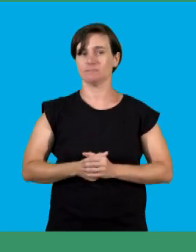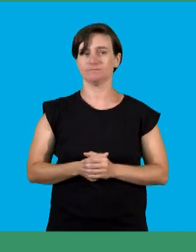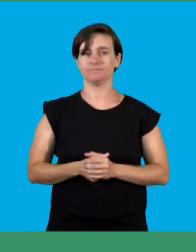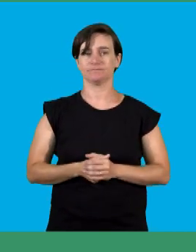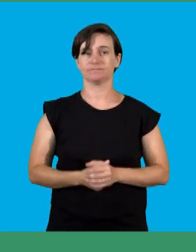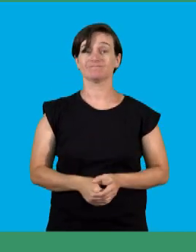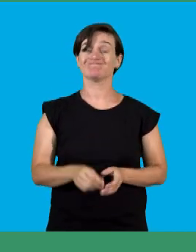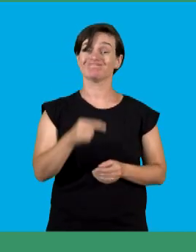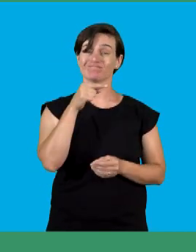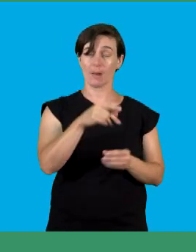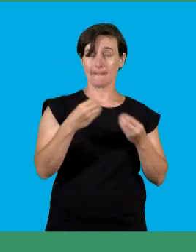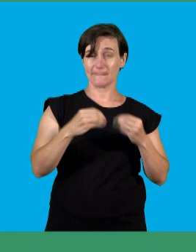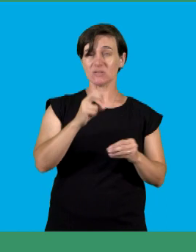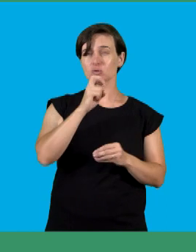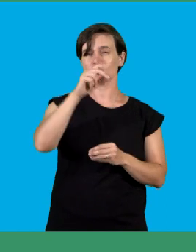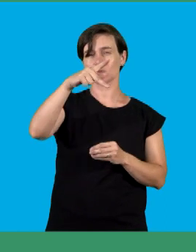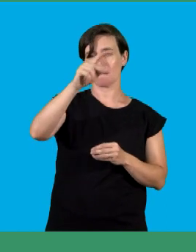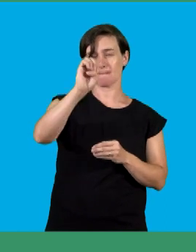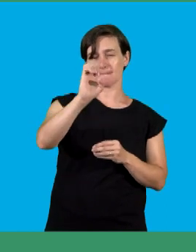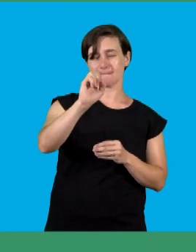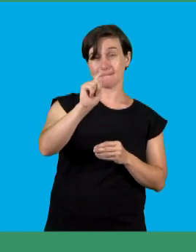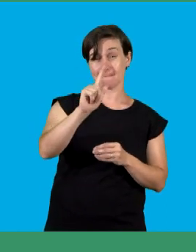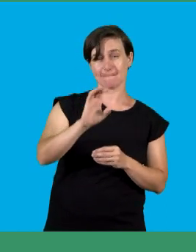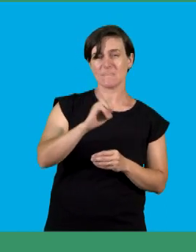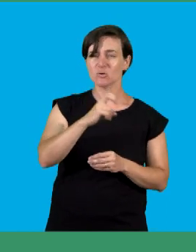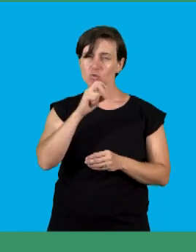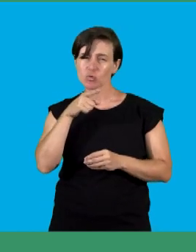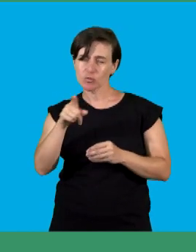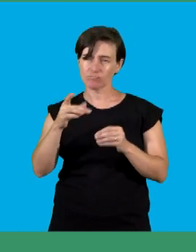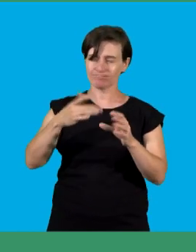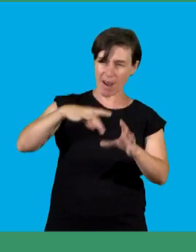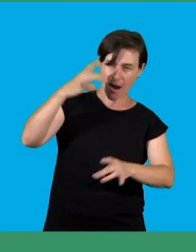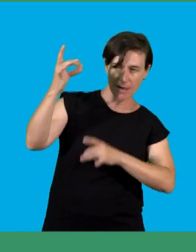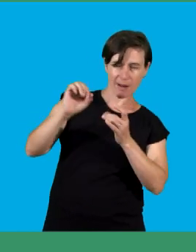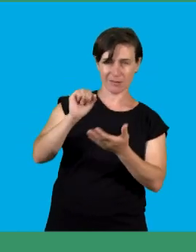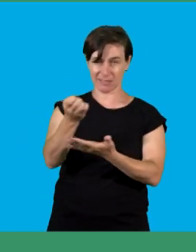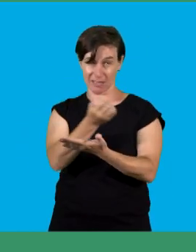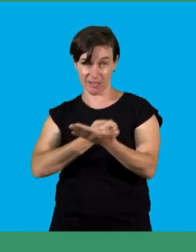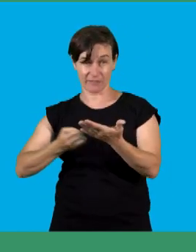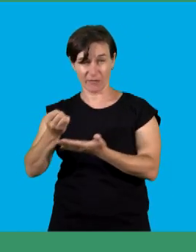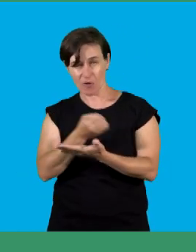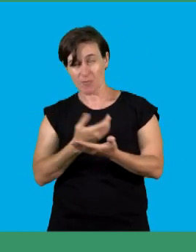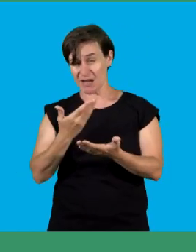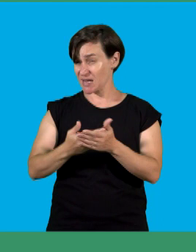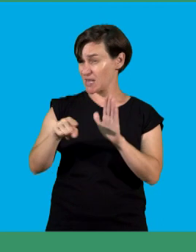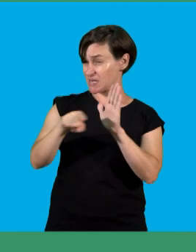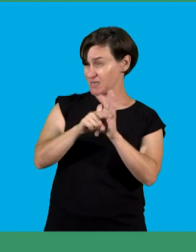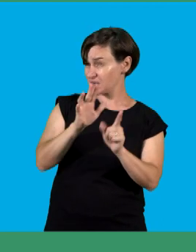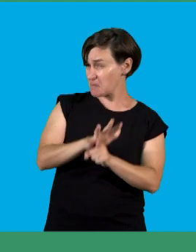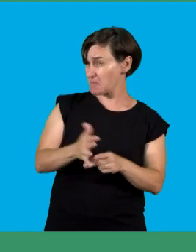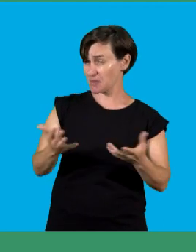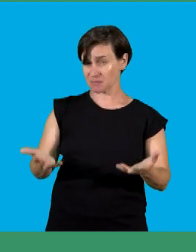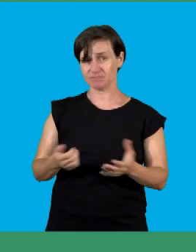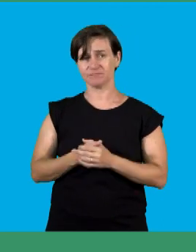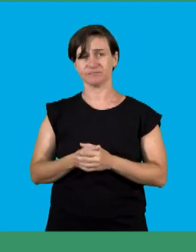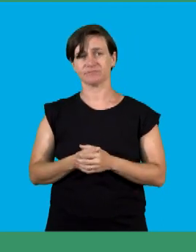to scan the environment to check that, okay, will that have a negative impact, or what impact will it have? So it says